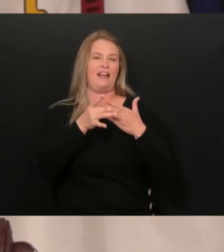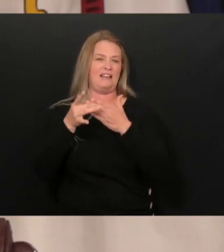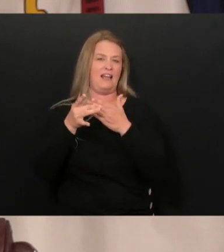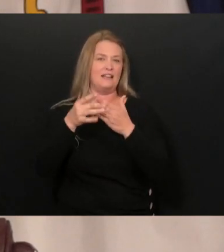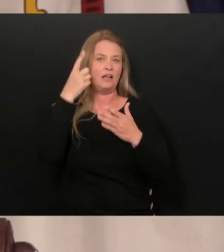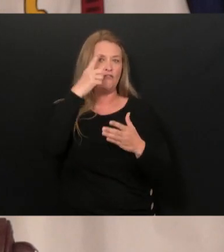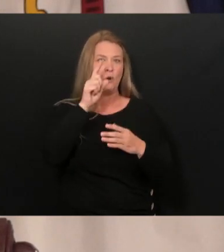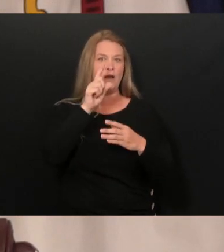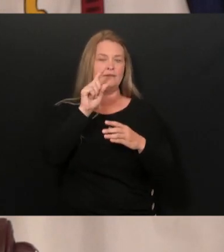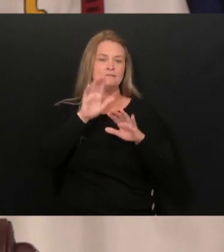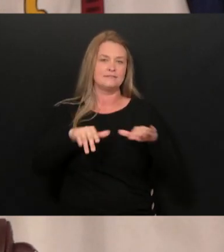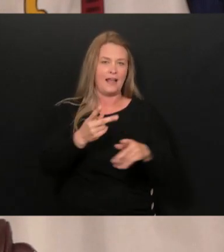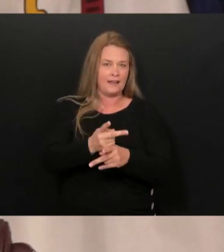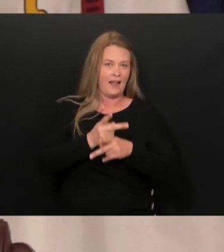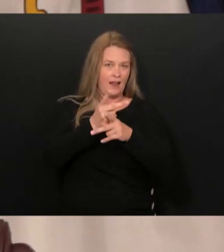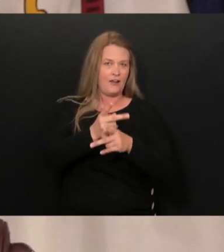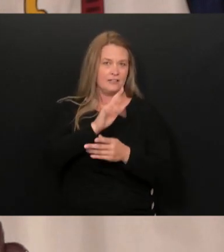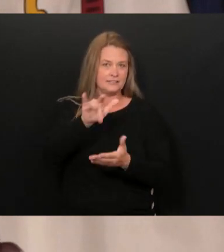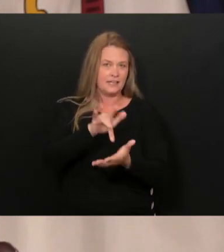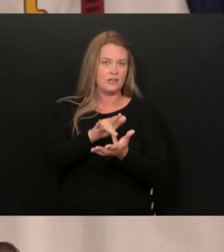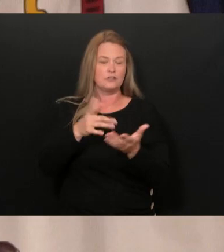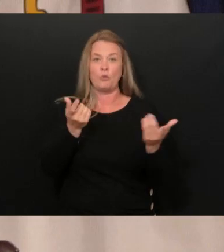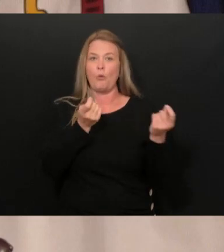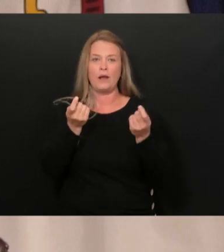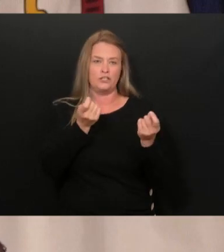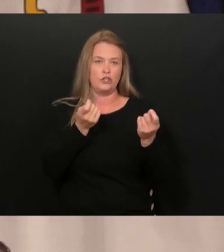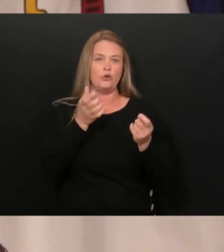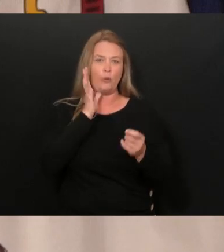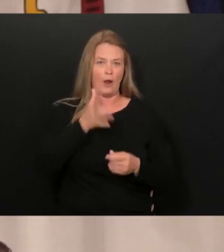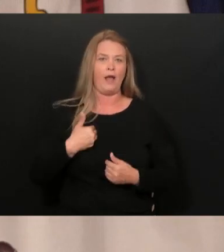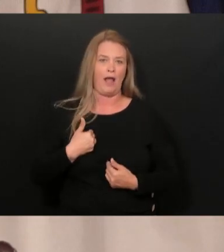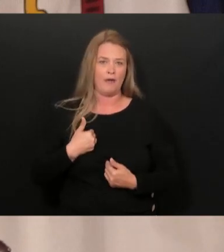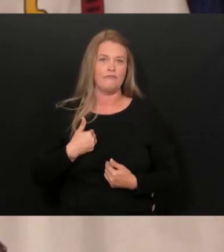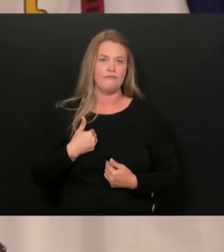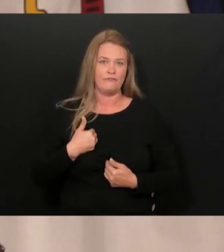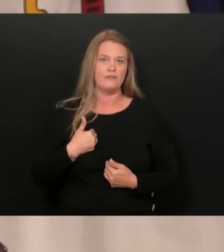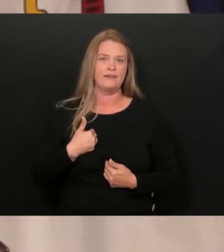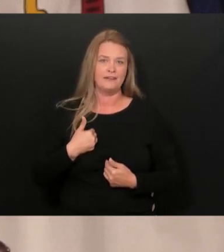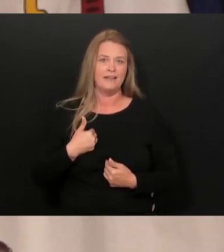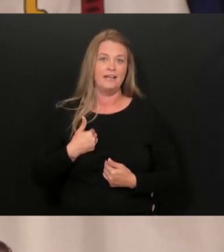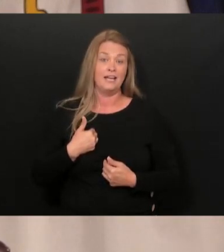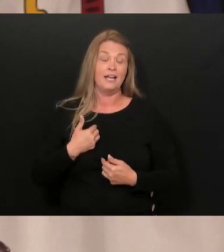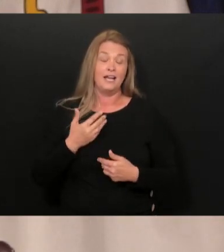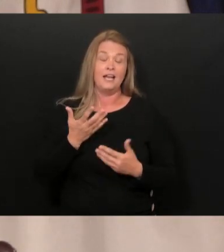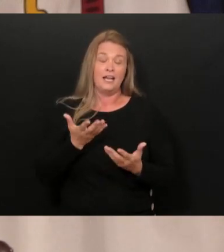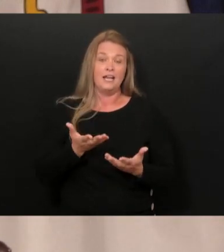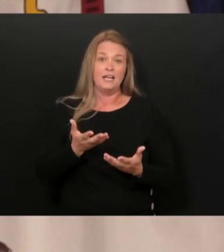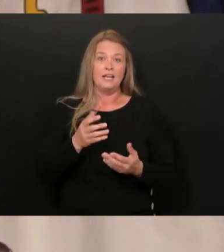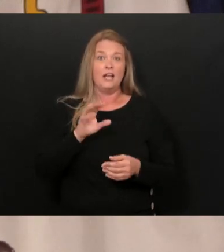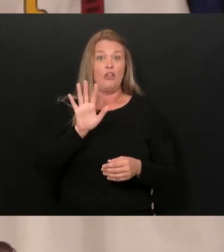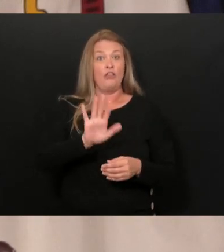to what to do. And those